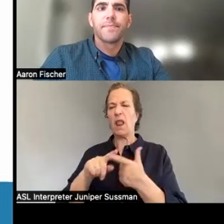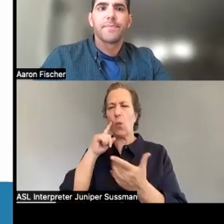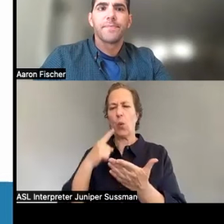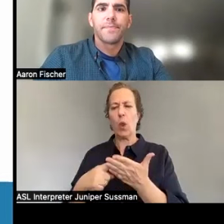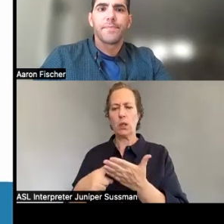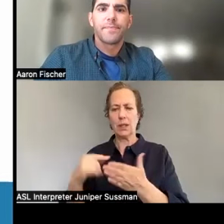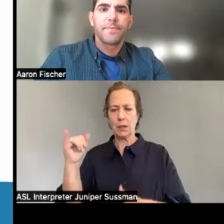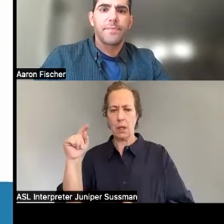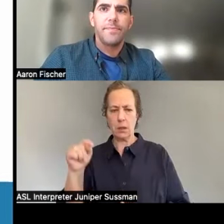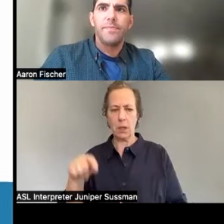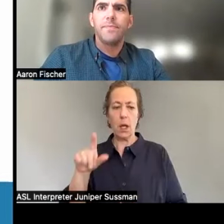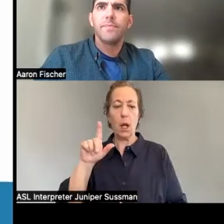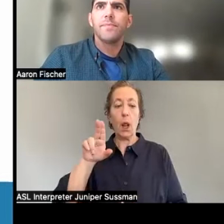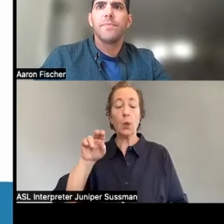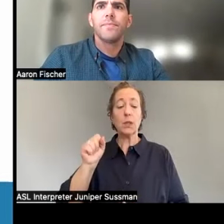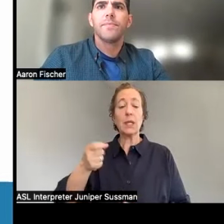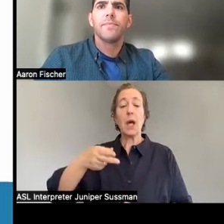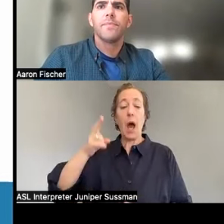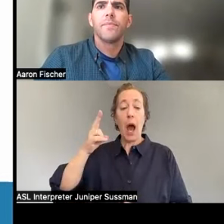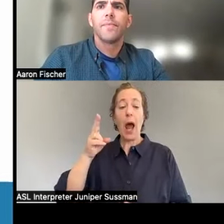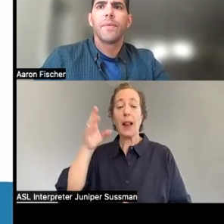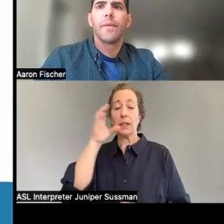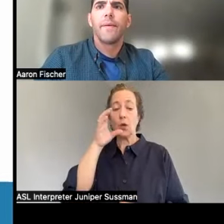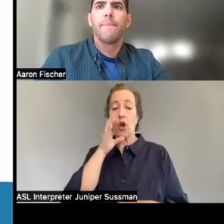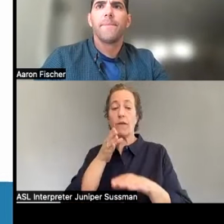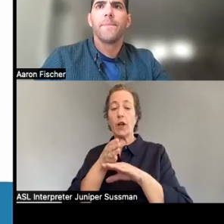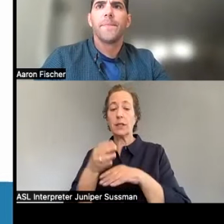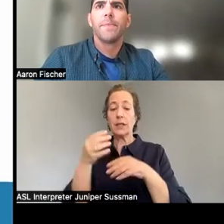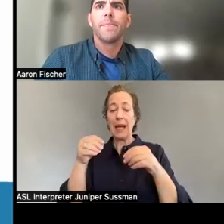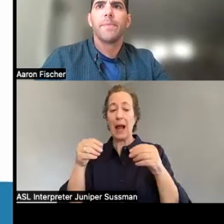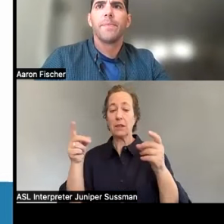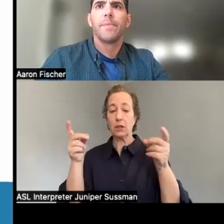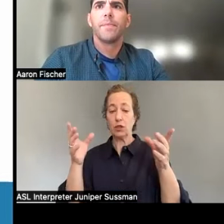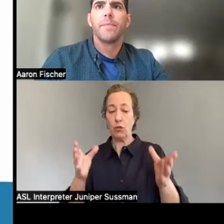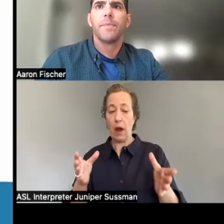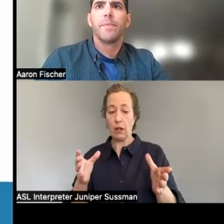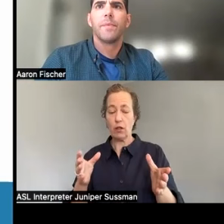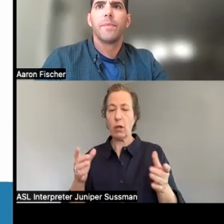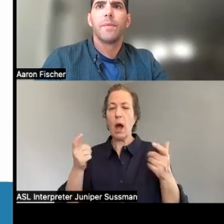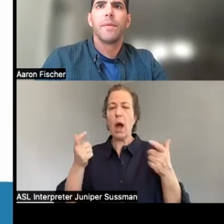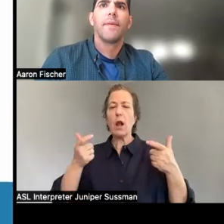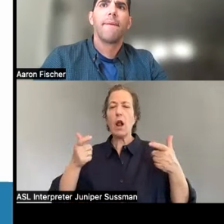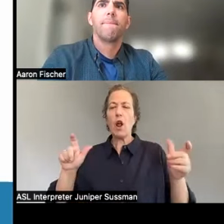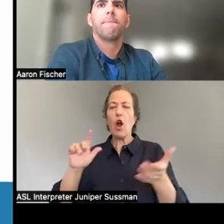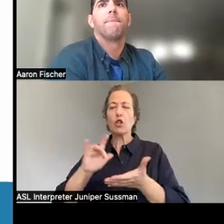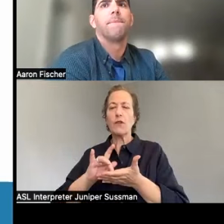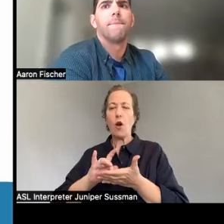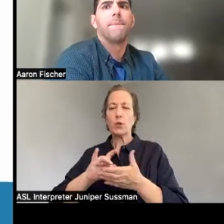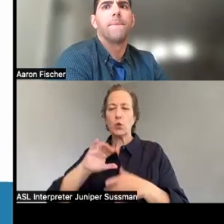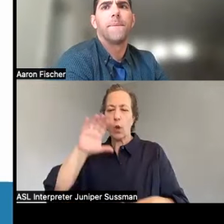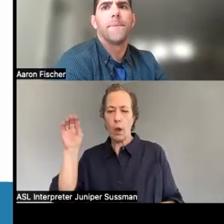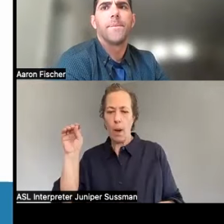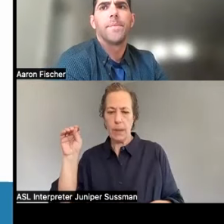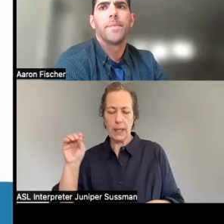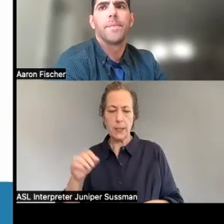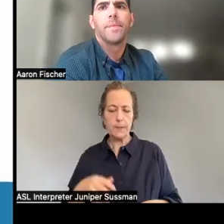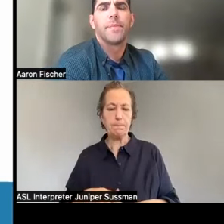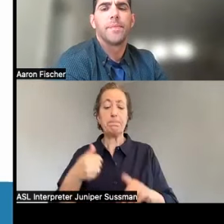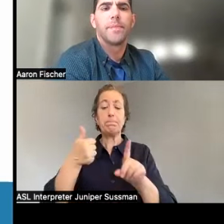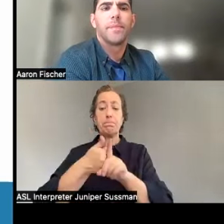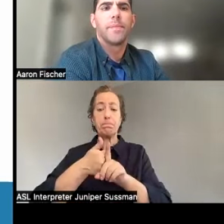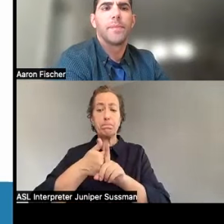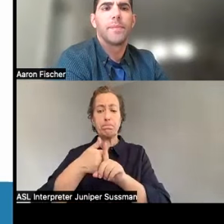So Lucia is a highly sought after sales director at a large pharmaceutical company where she has worked for the